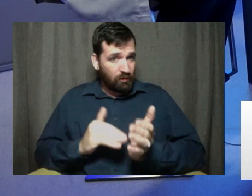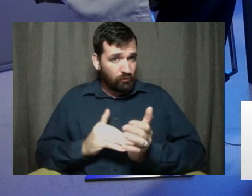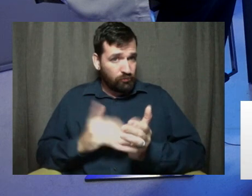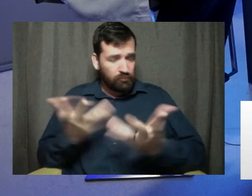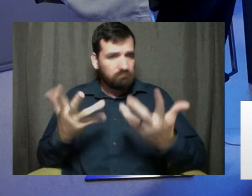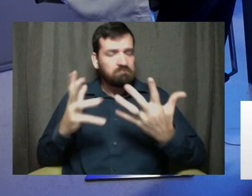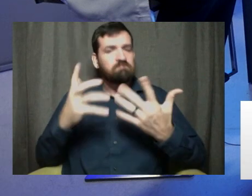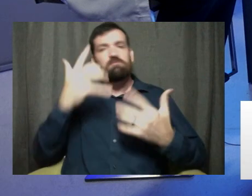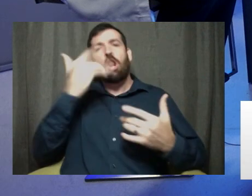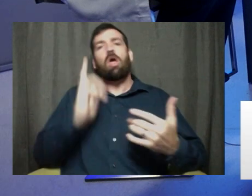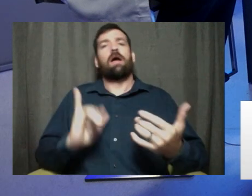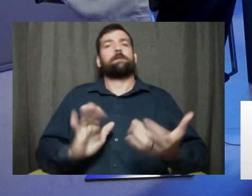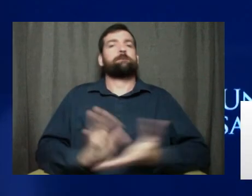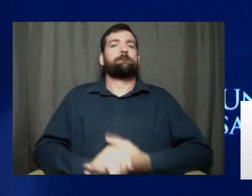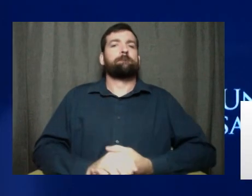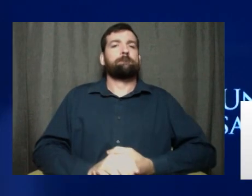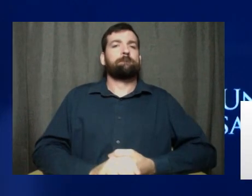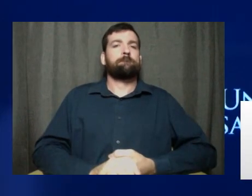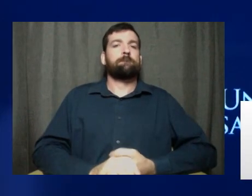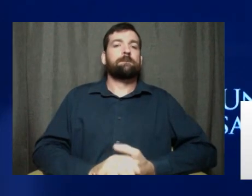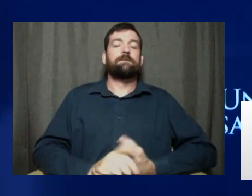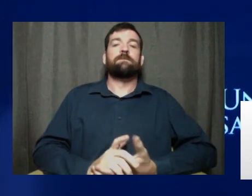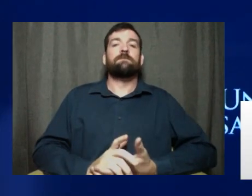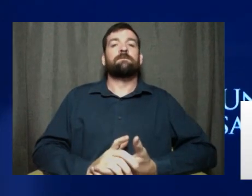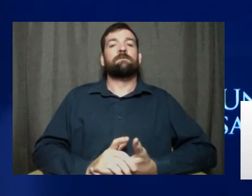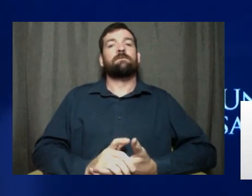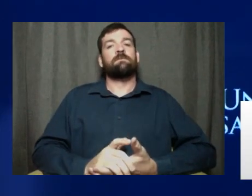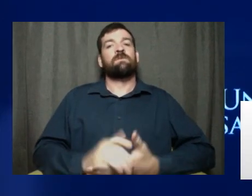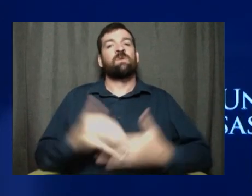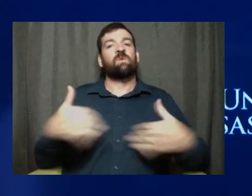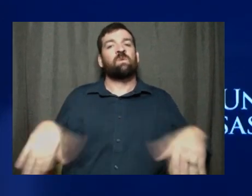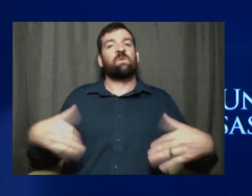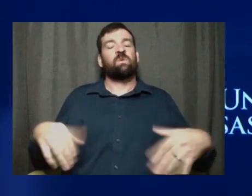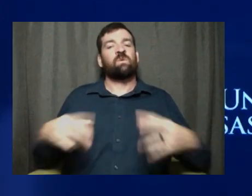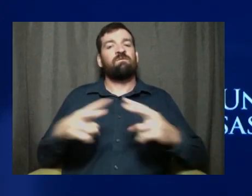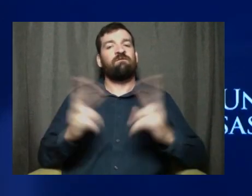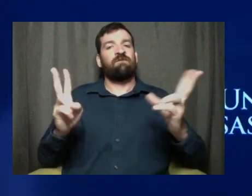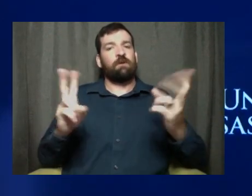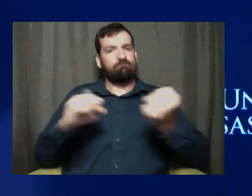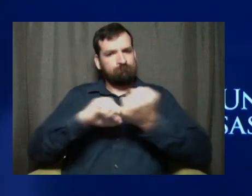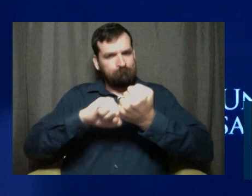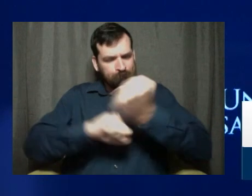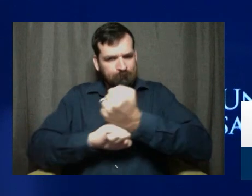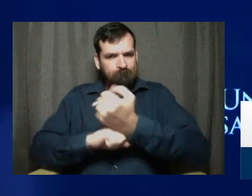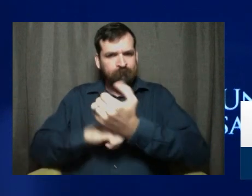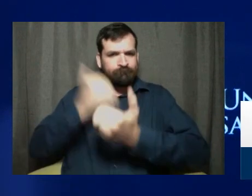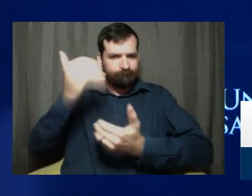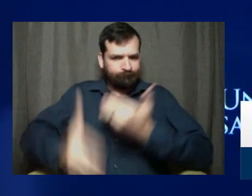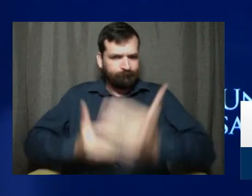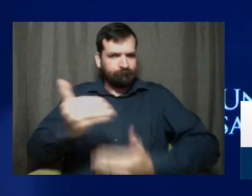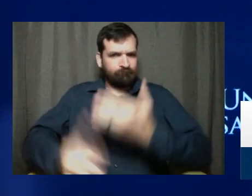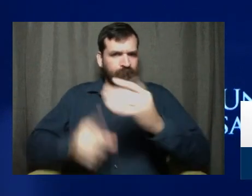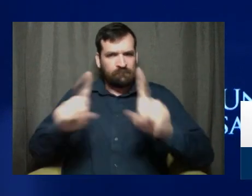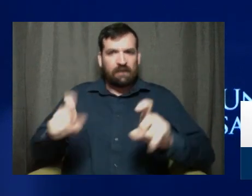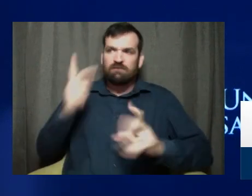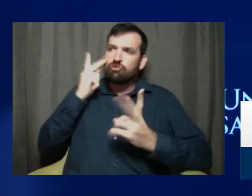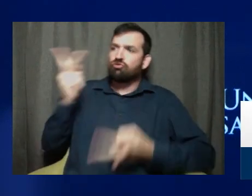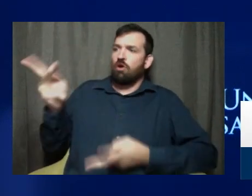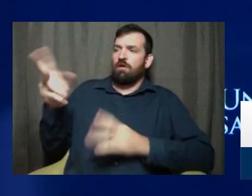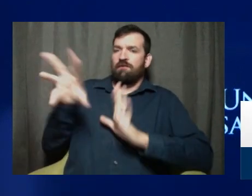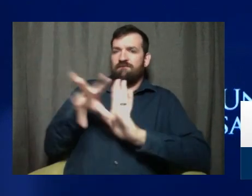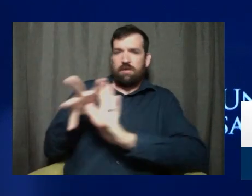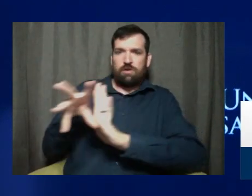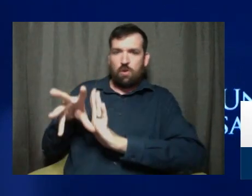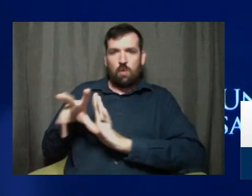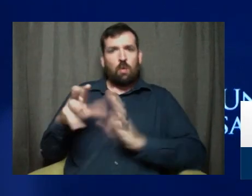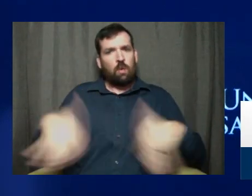like? Well, so this is a tremendously regimented kind of testing, and so you saw there on the video, what's really pretty